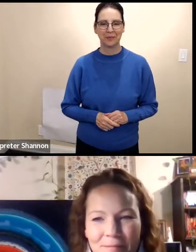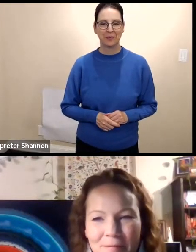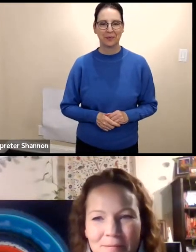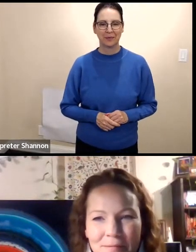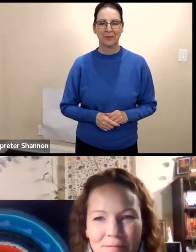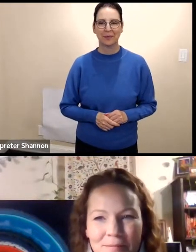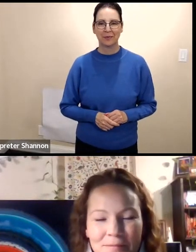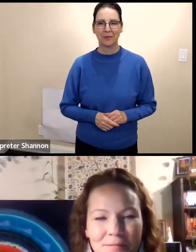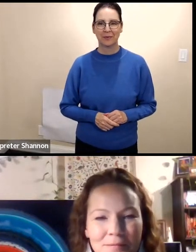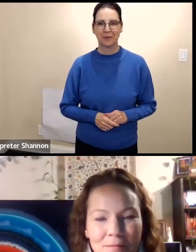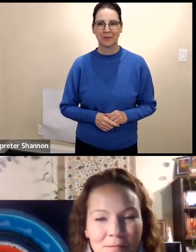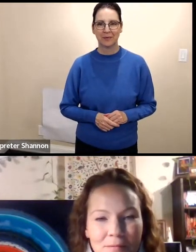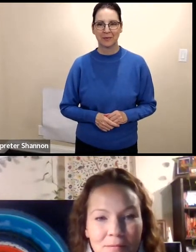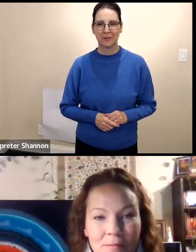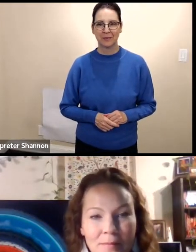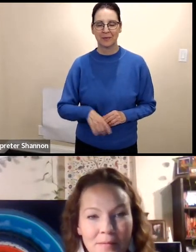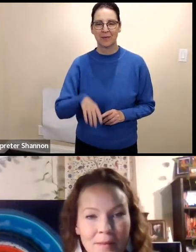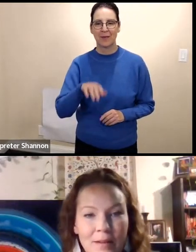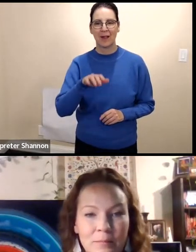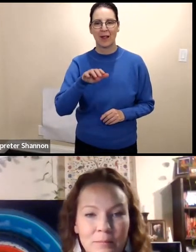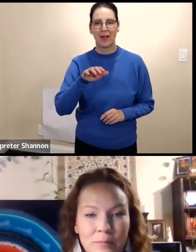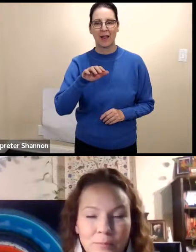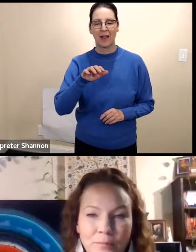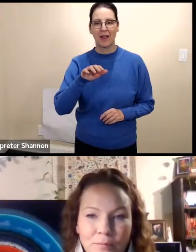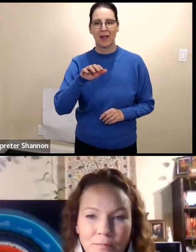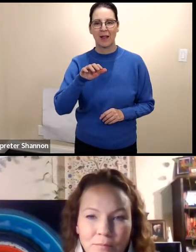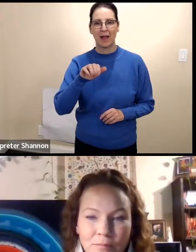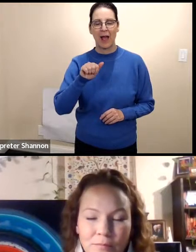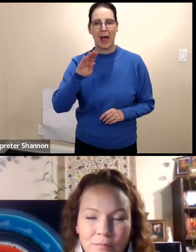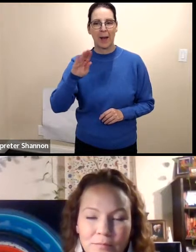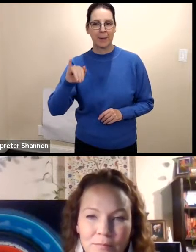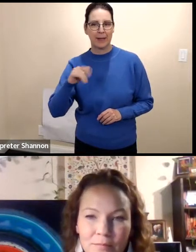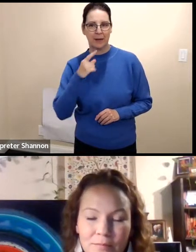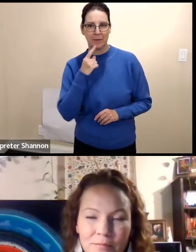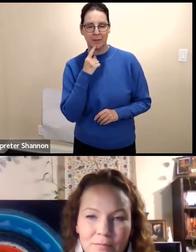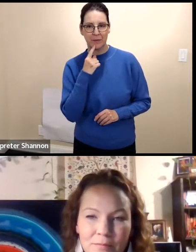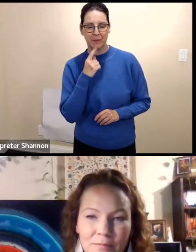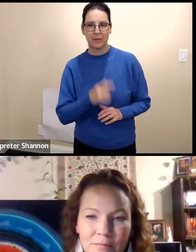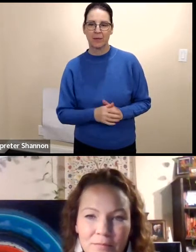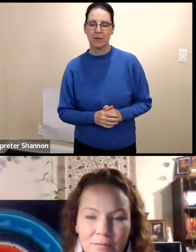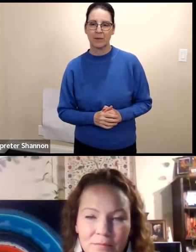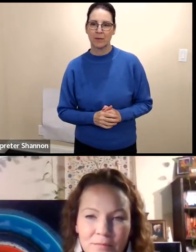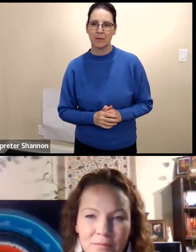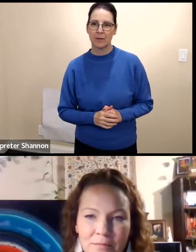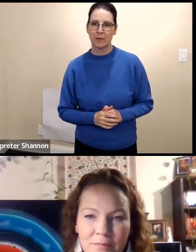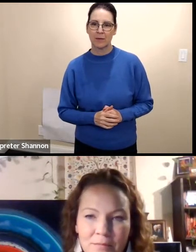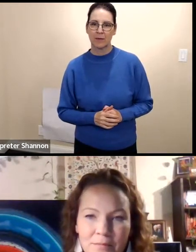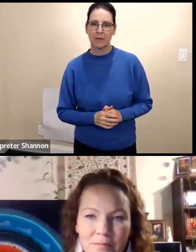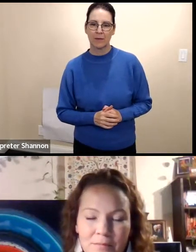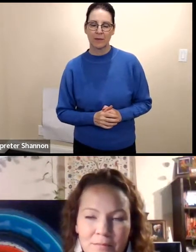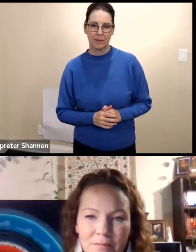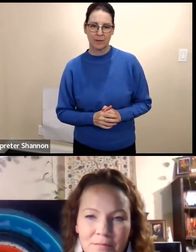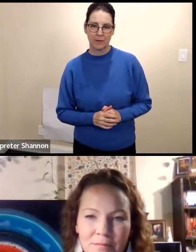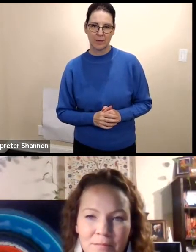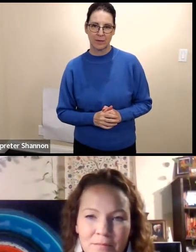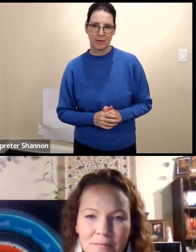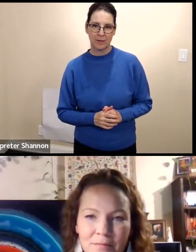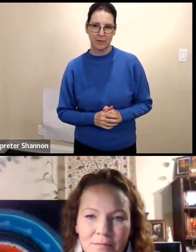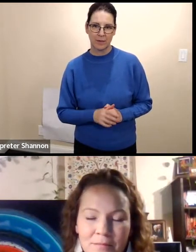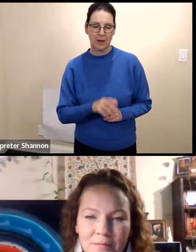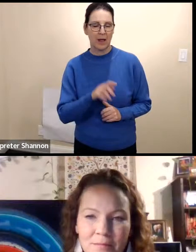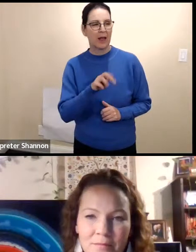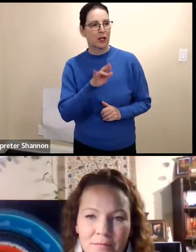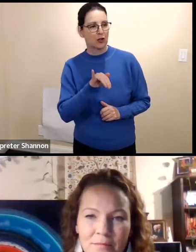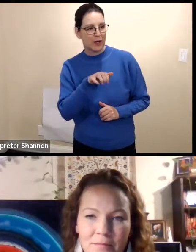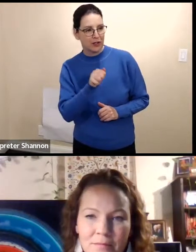yeah Trisha you were saying how about the rebel pile that it's this or I knew you were repeating what um Catherine had said the other